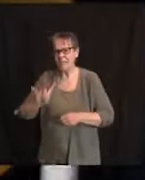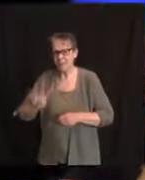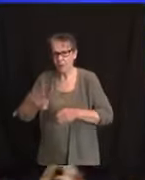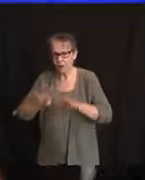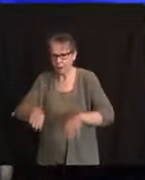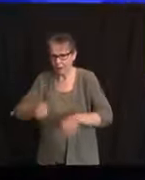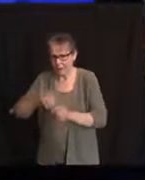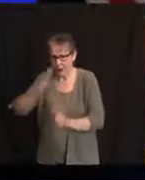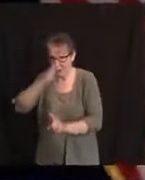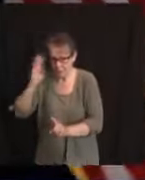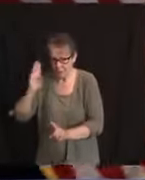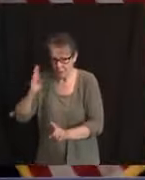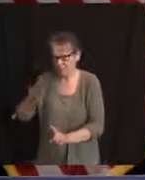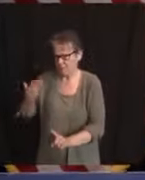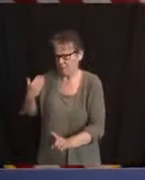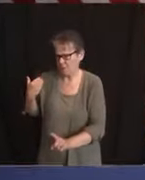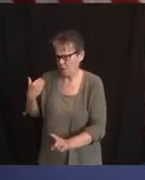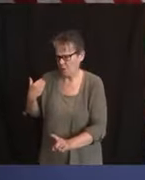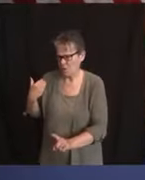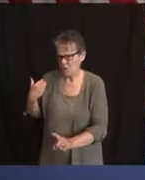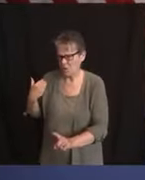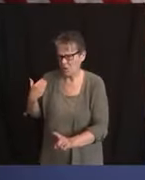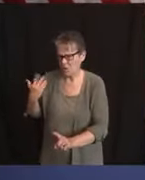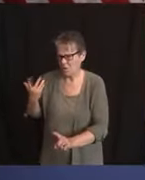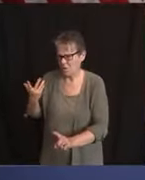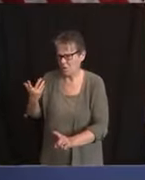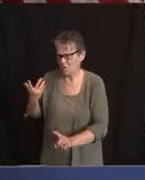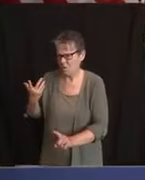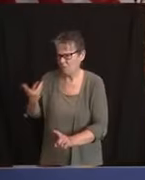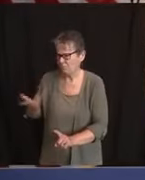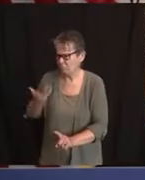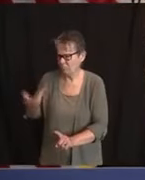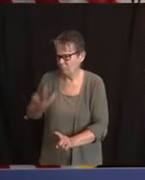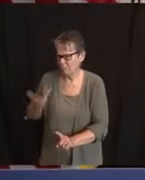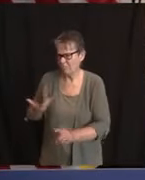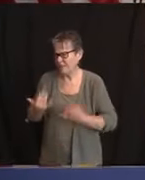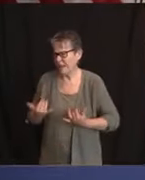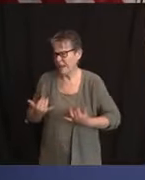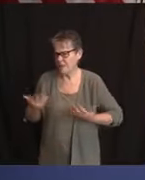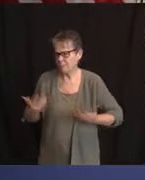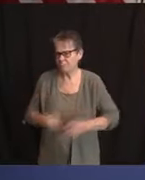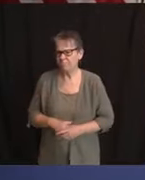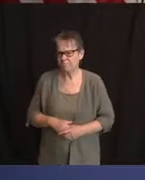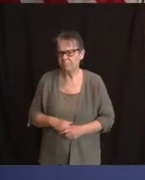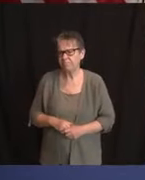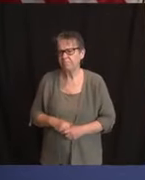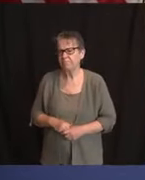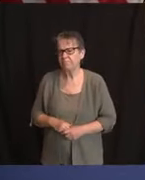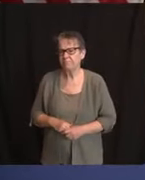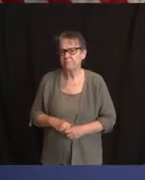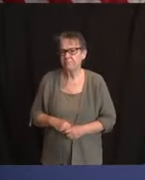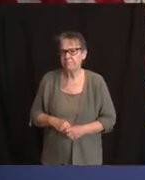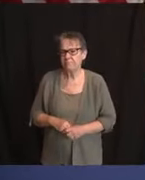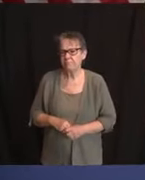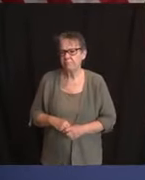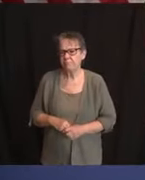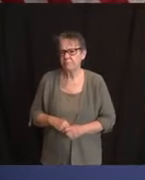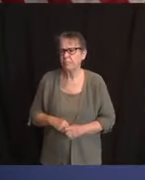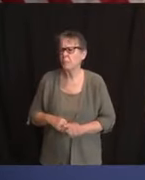Thank you. I'm going to do that at the end, Pat, if that's all right with you. That's a good one. We'll come down to Dave if we could. Thank